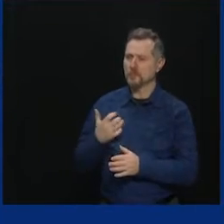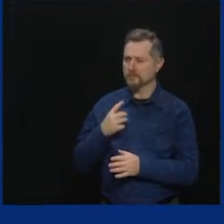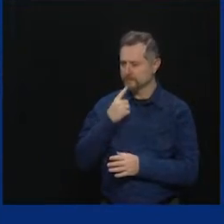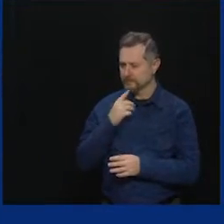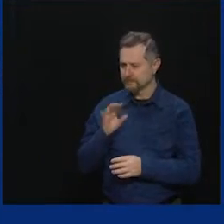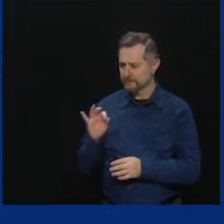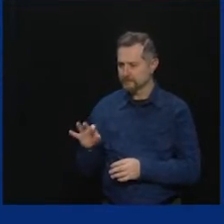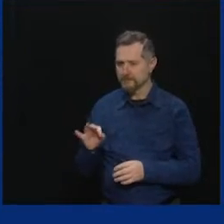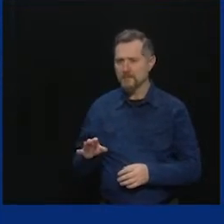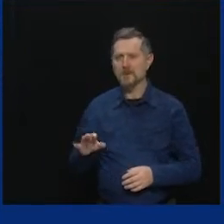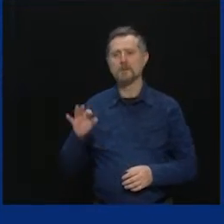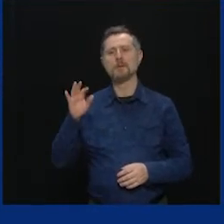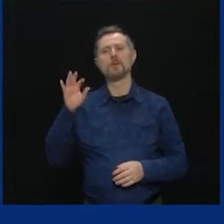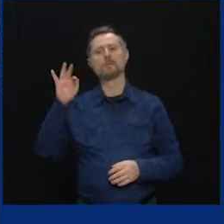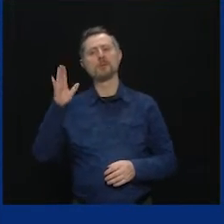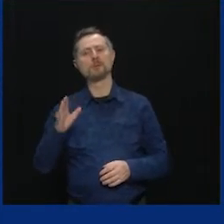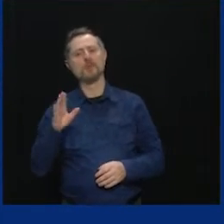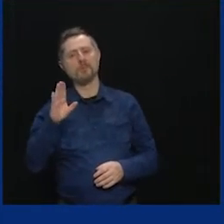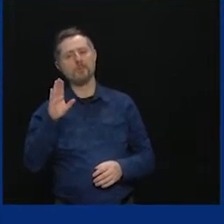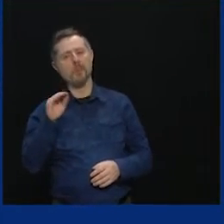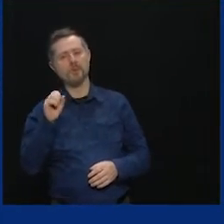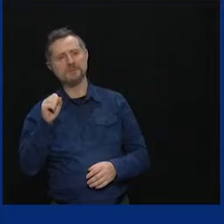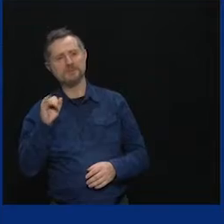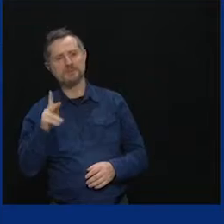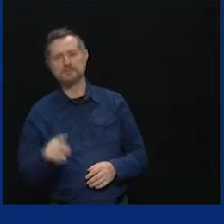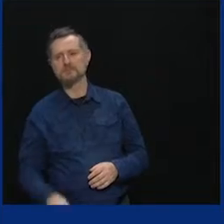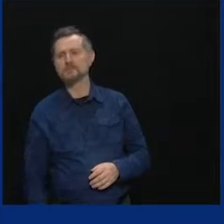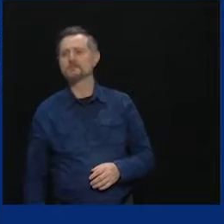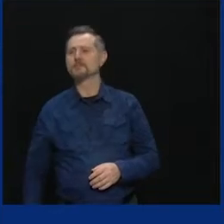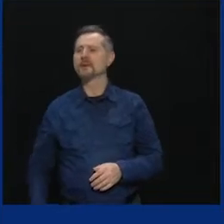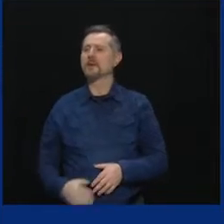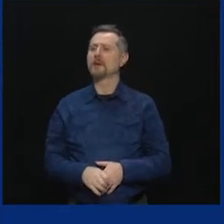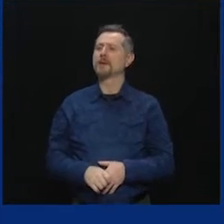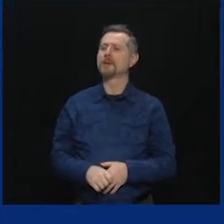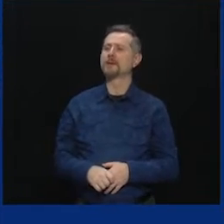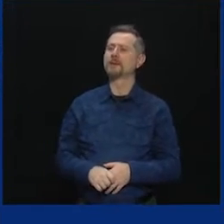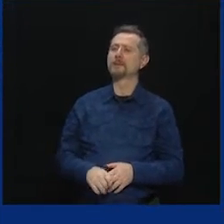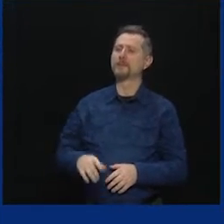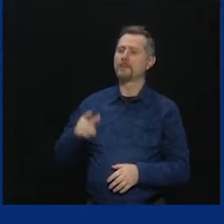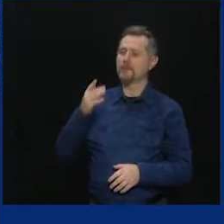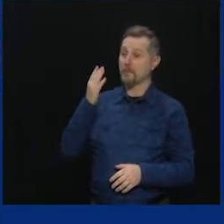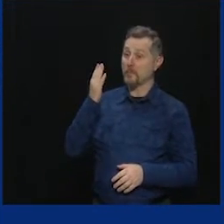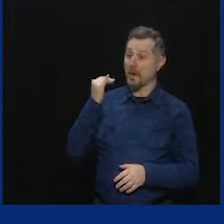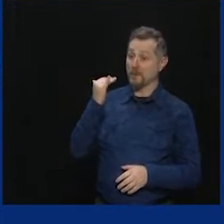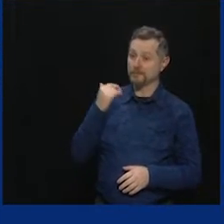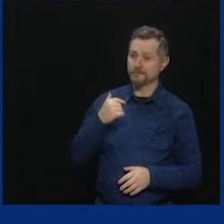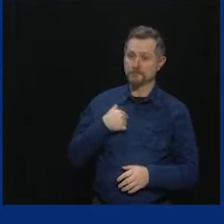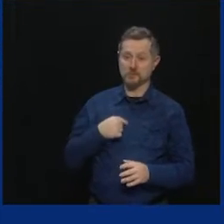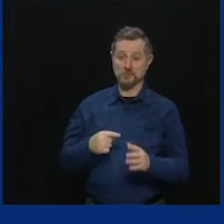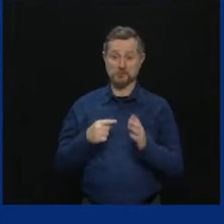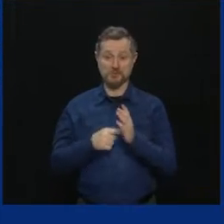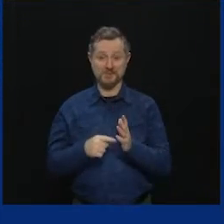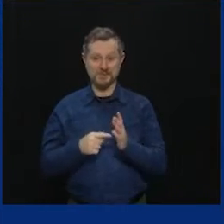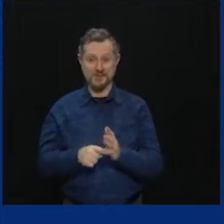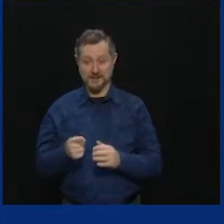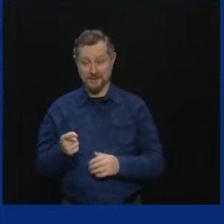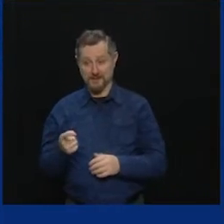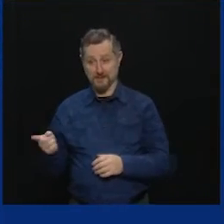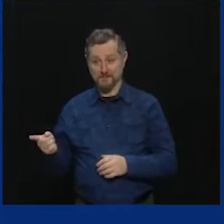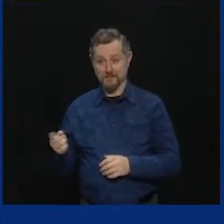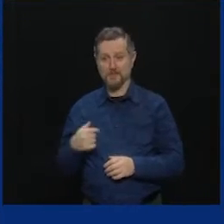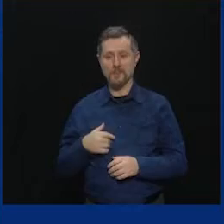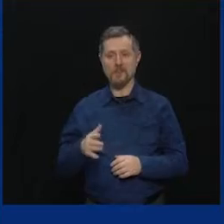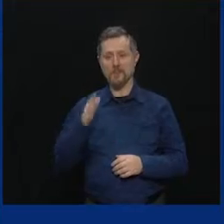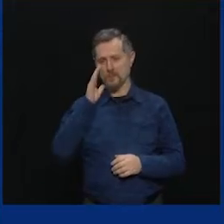Pastor Jim Bostic, Nepperhan Community Center. And because I represent him, I will certainly give a shout out